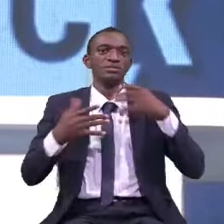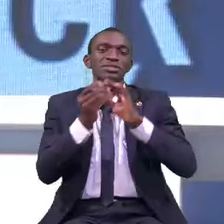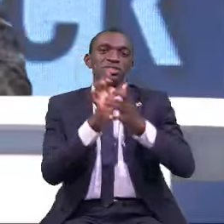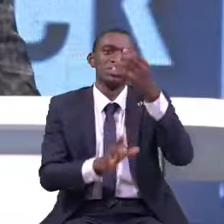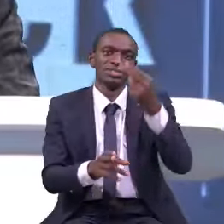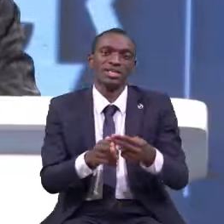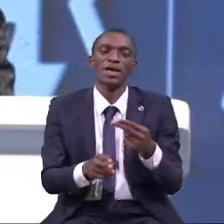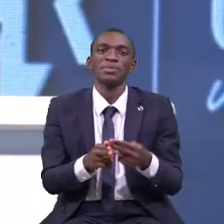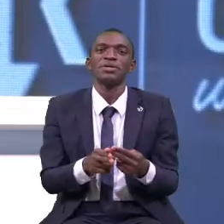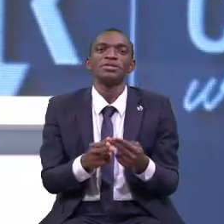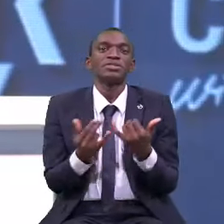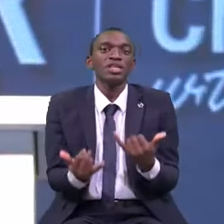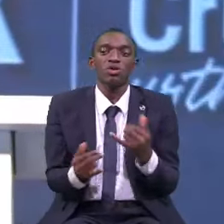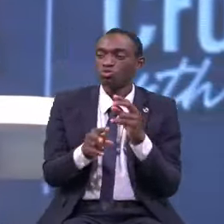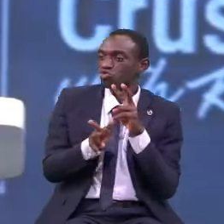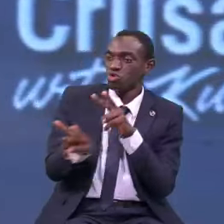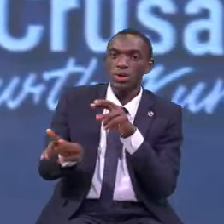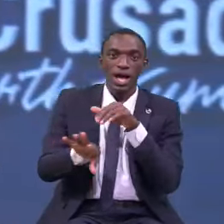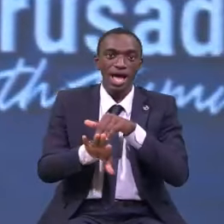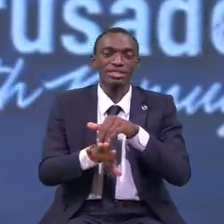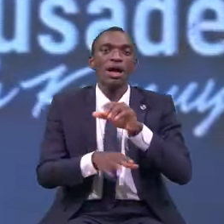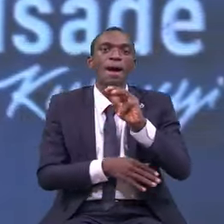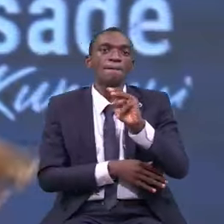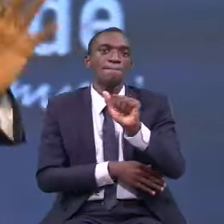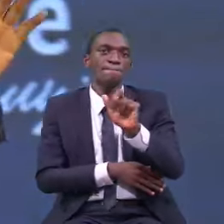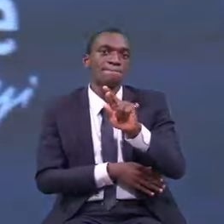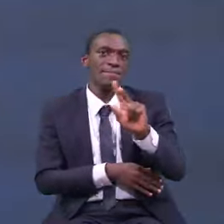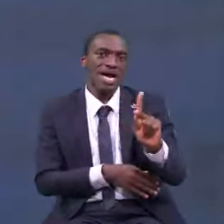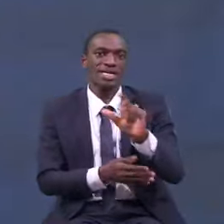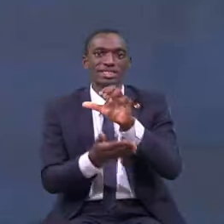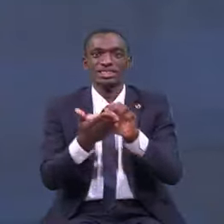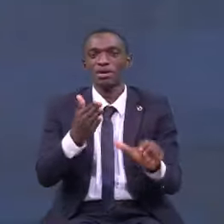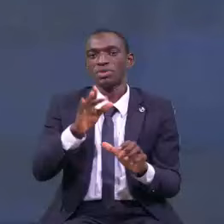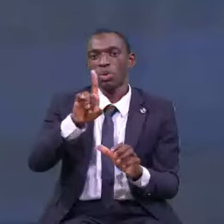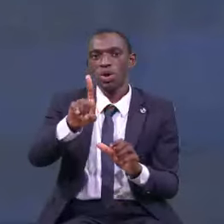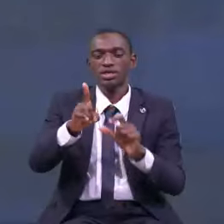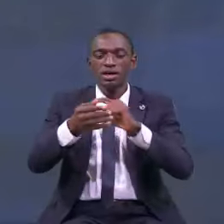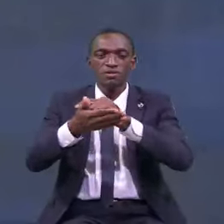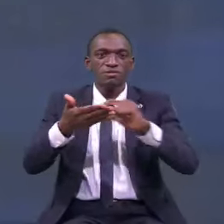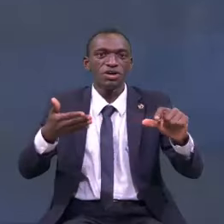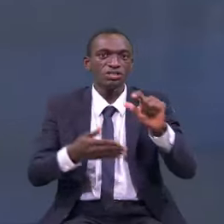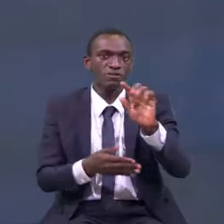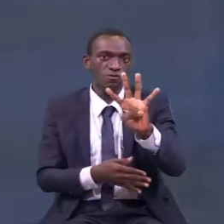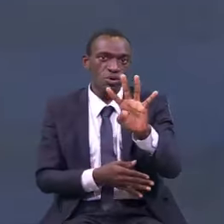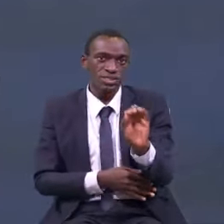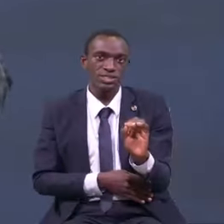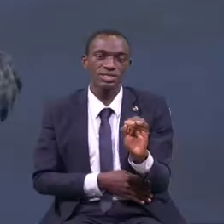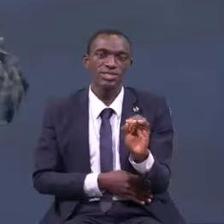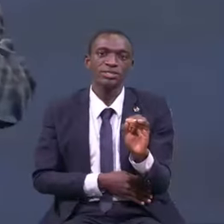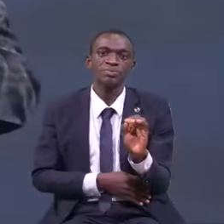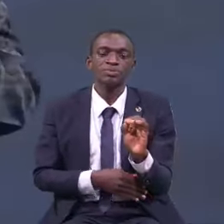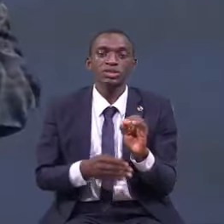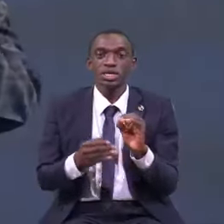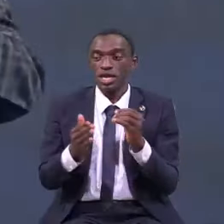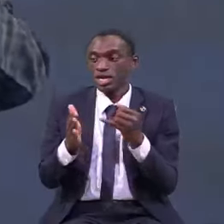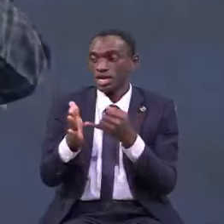We're looking at Mark chapter 1. And I'm reading from verse 40. And there came